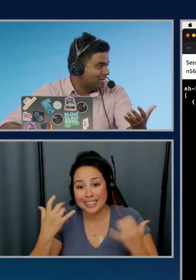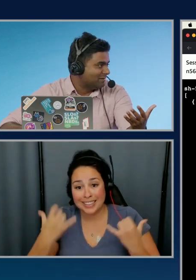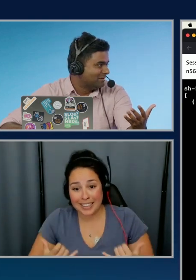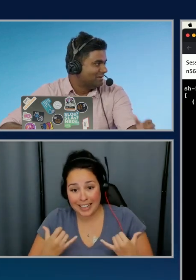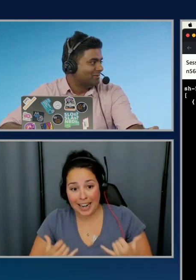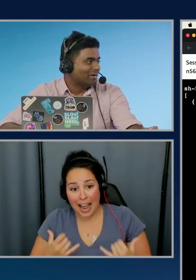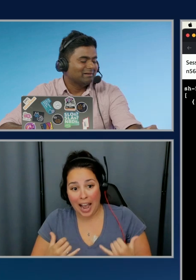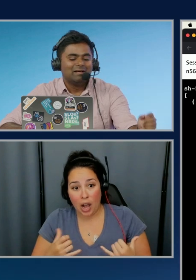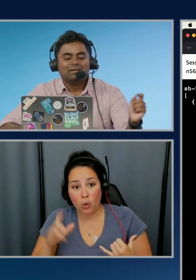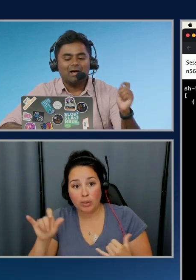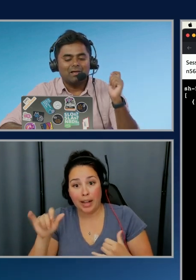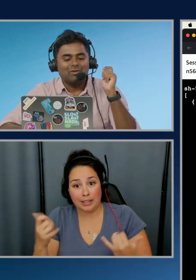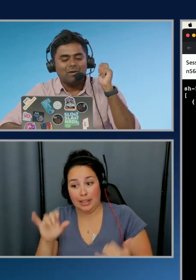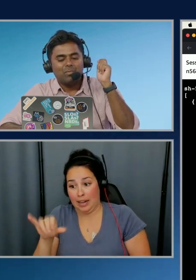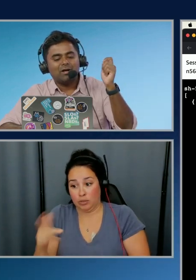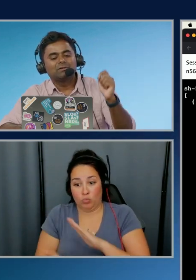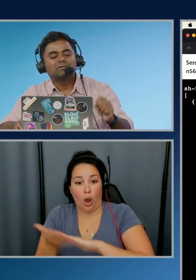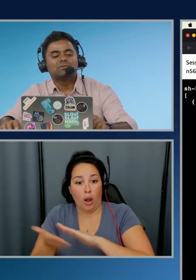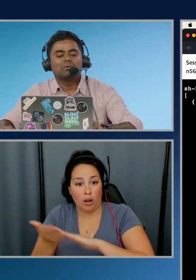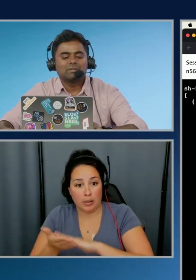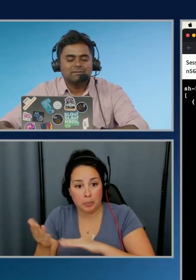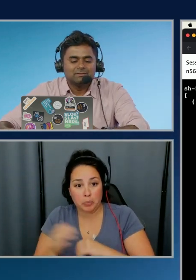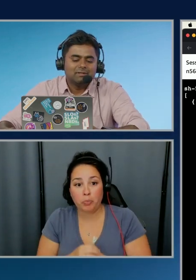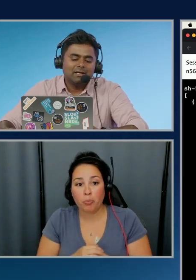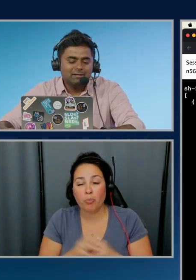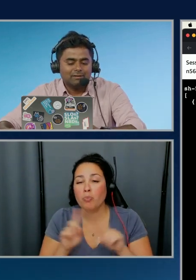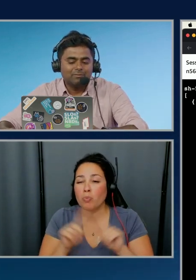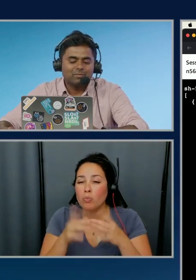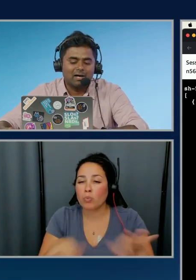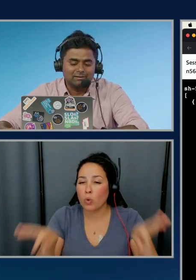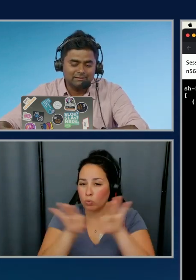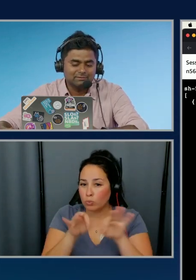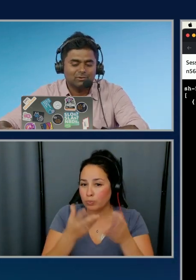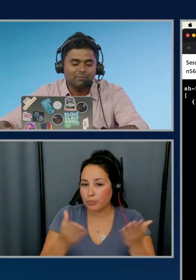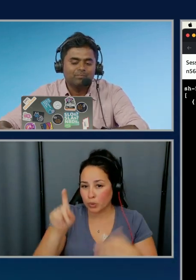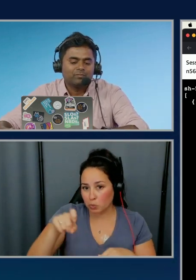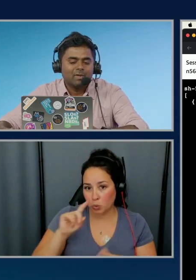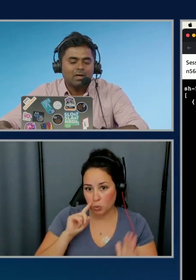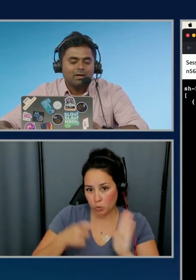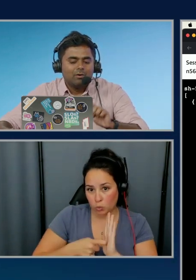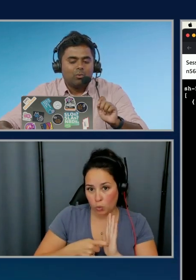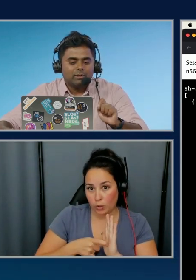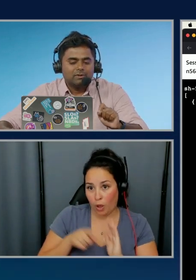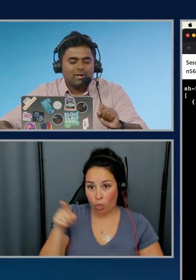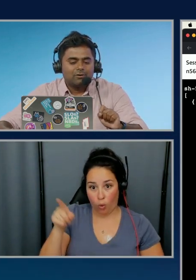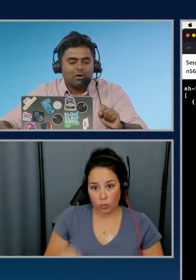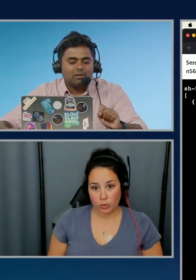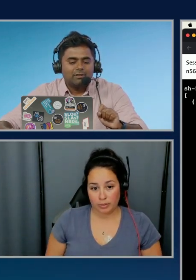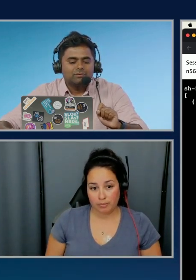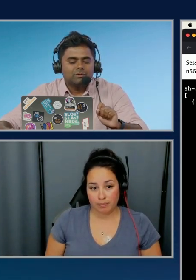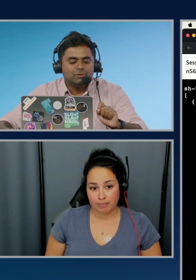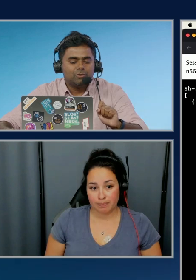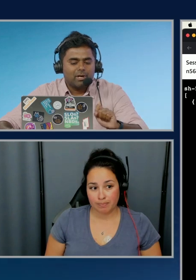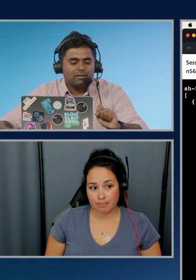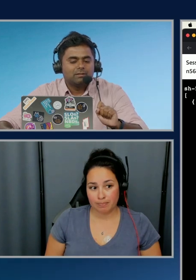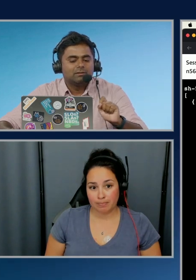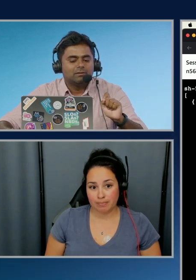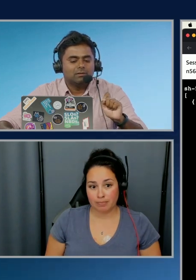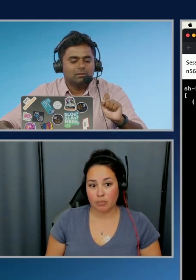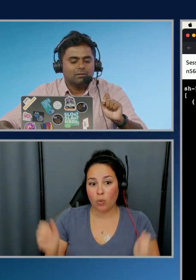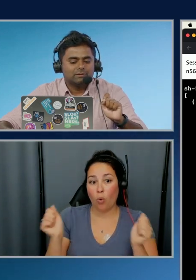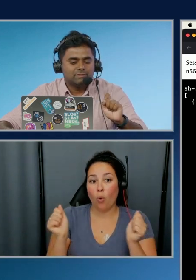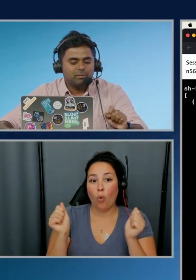and running, right? The important things to notice here are these, right? With Nitro enclaves, you